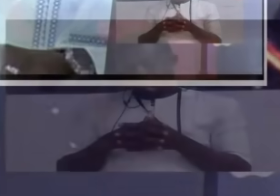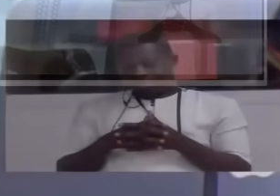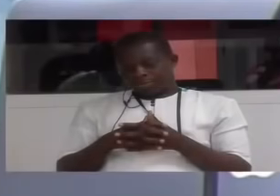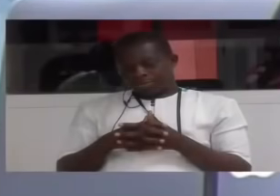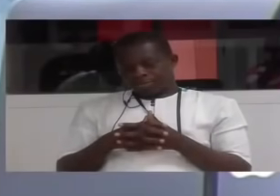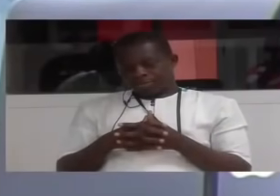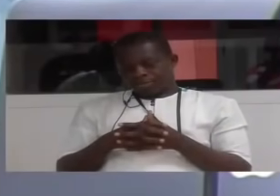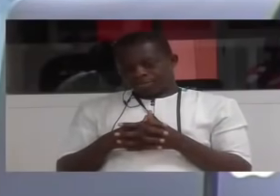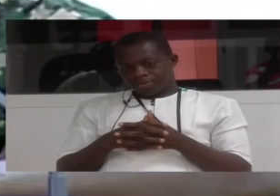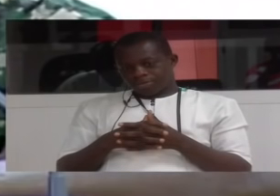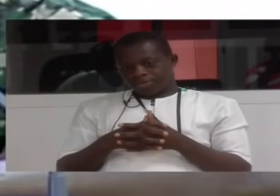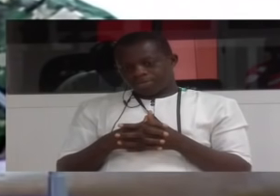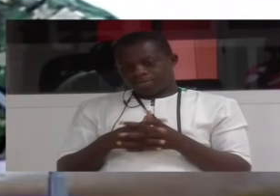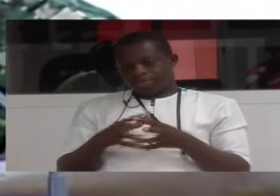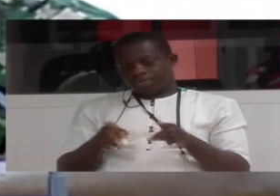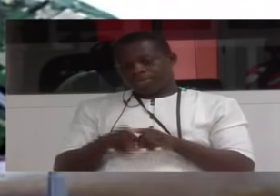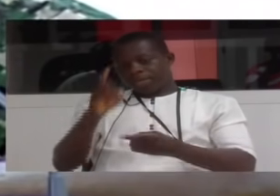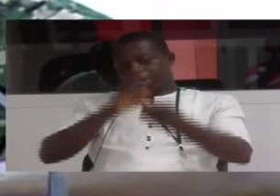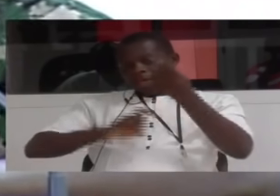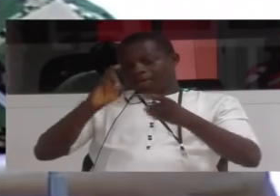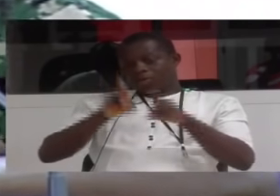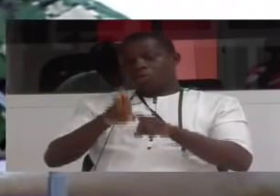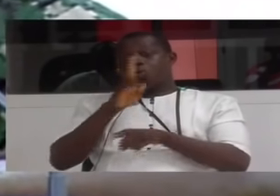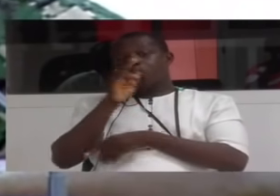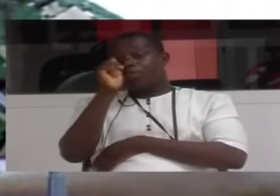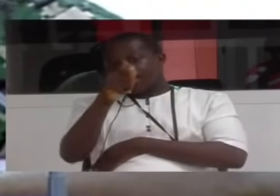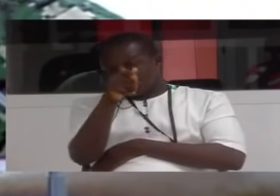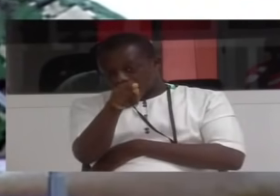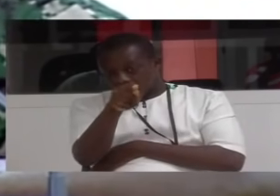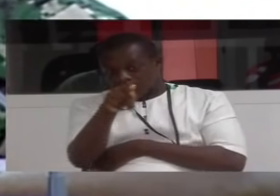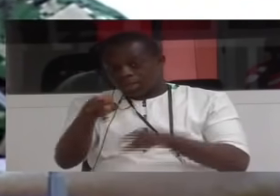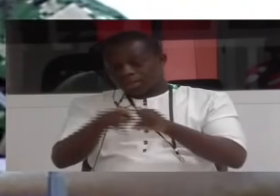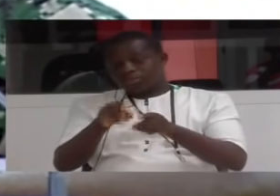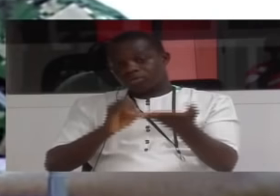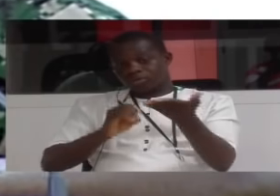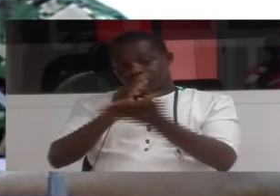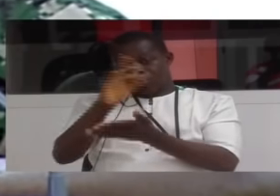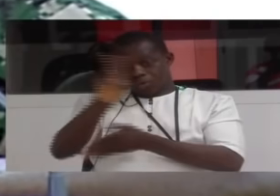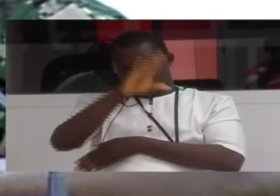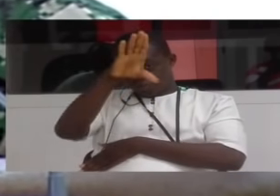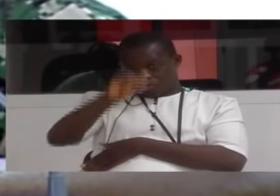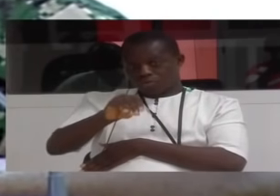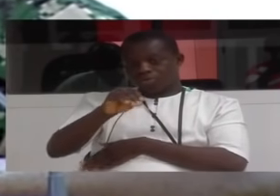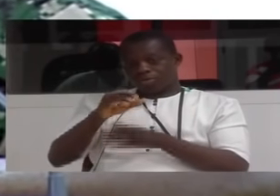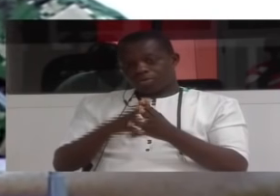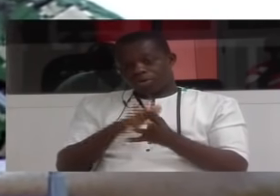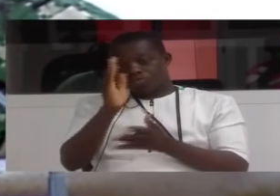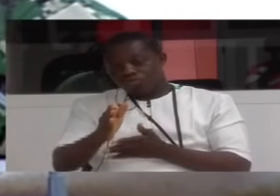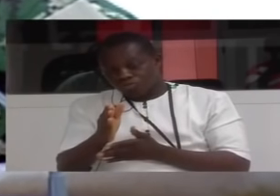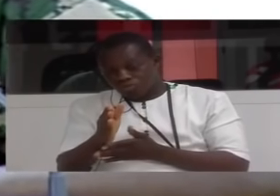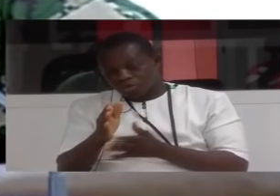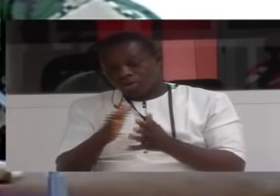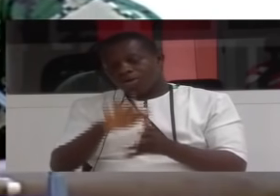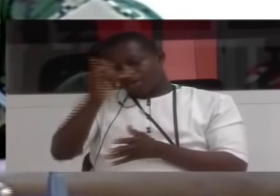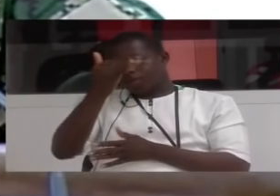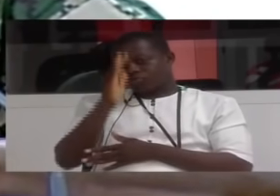lolu waxal ki la fay kagn moy dicté li nga def deug ba moy